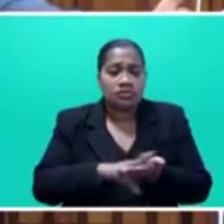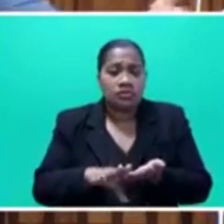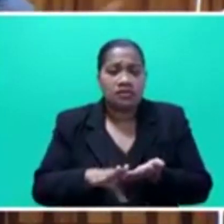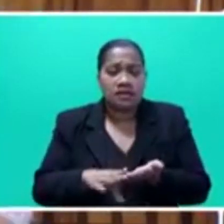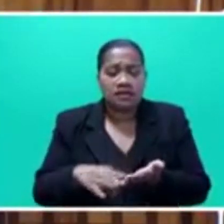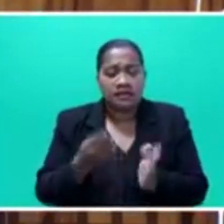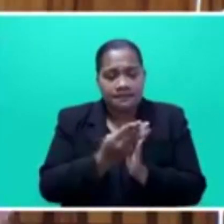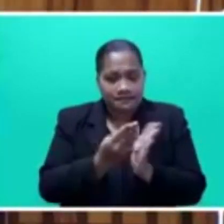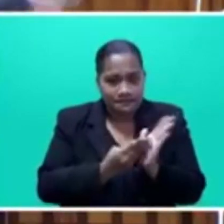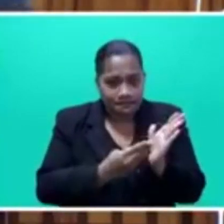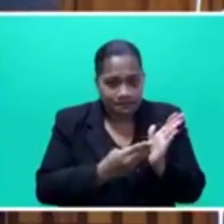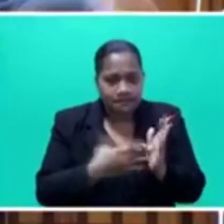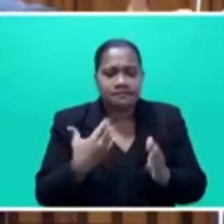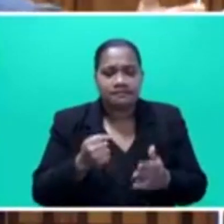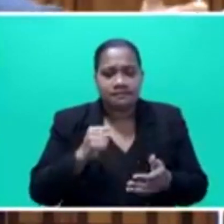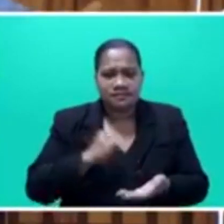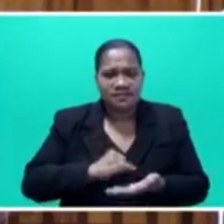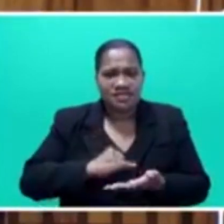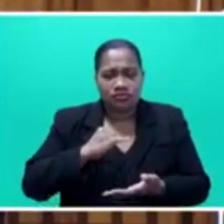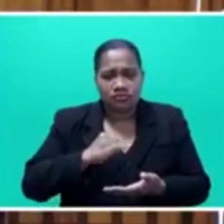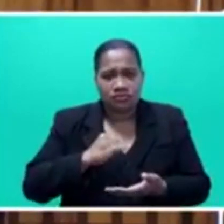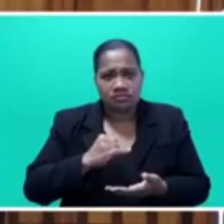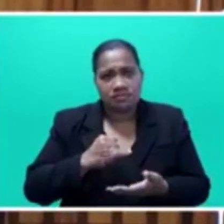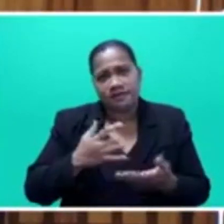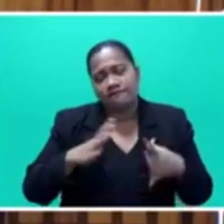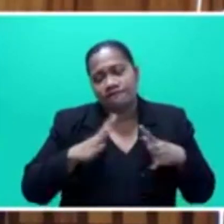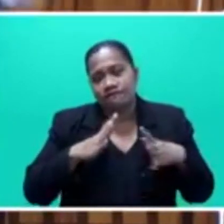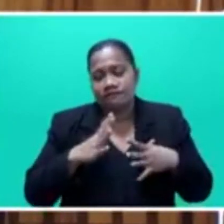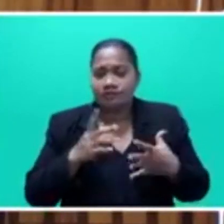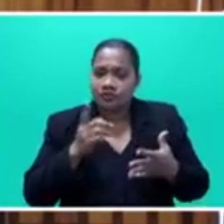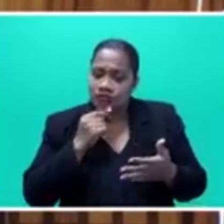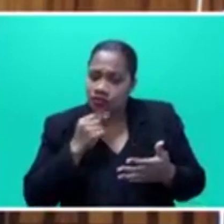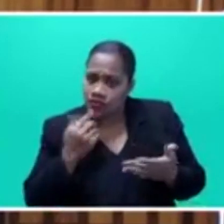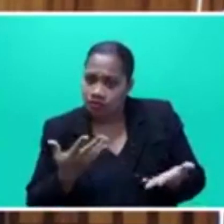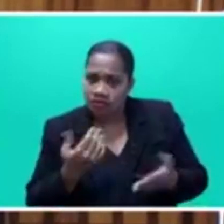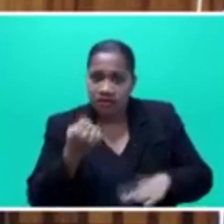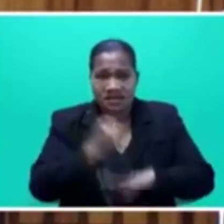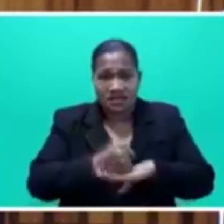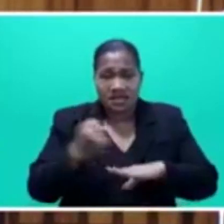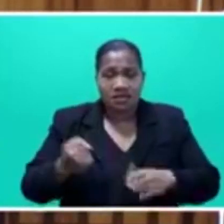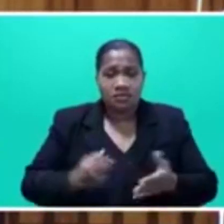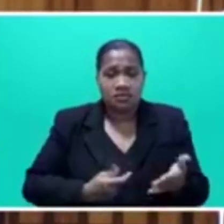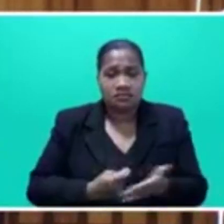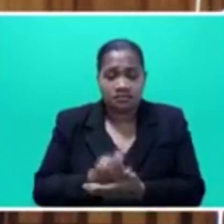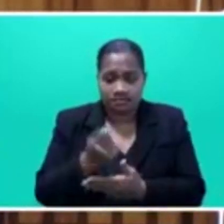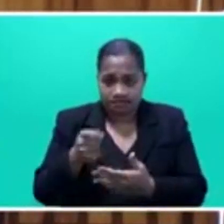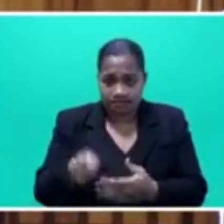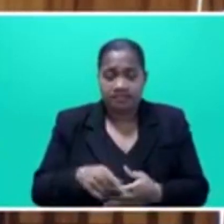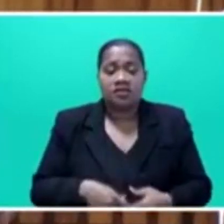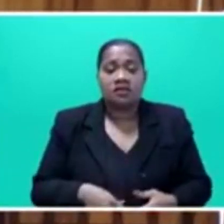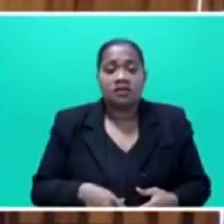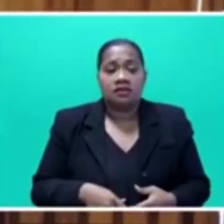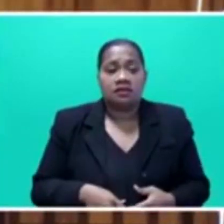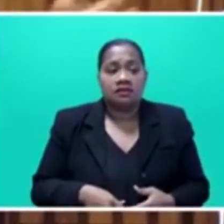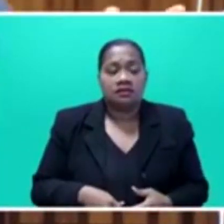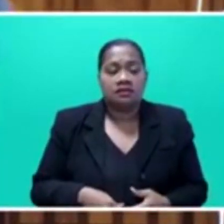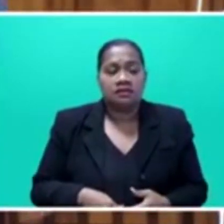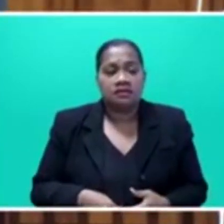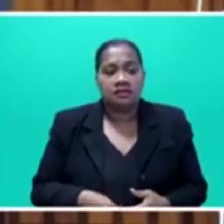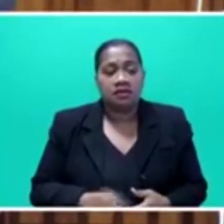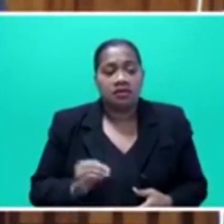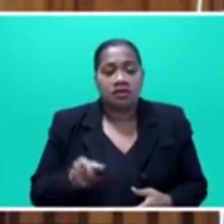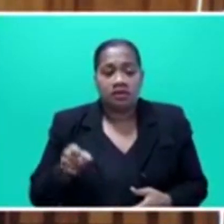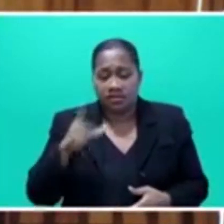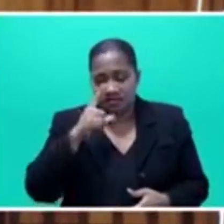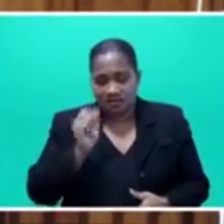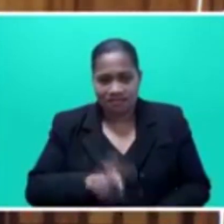get interest-free loans. Don't do any principal payments for the first 2 years. Government is paying it for them, the interest component, so they can get up